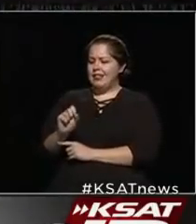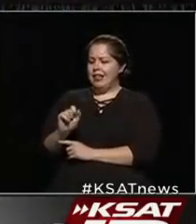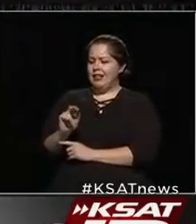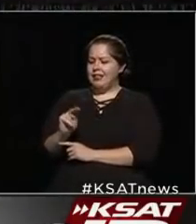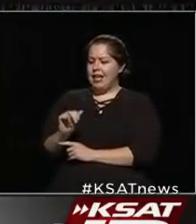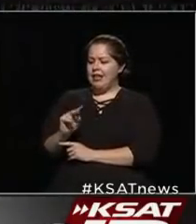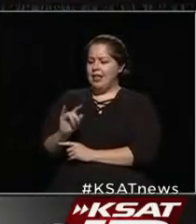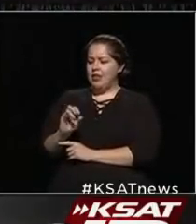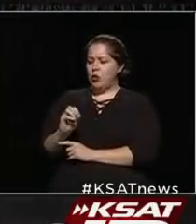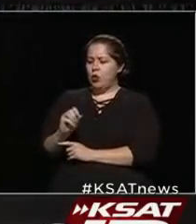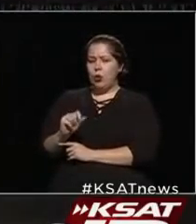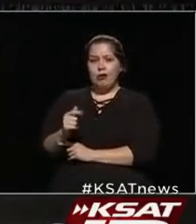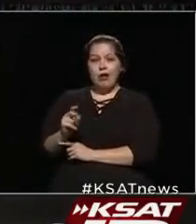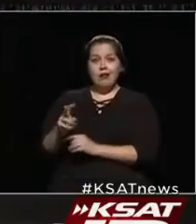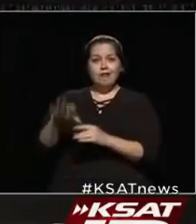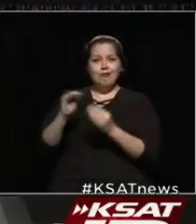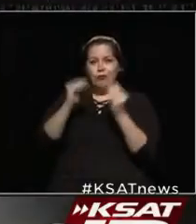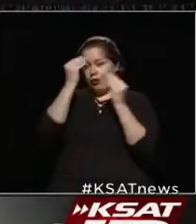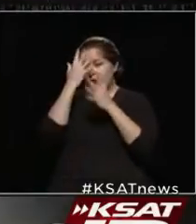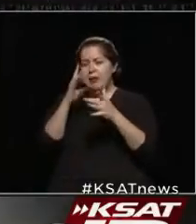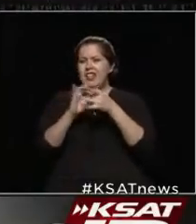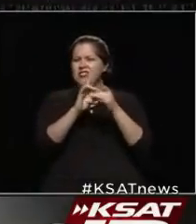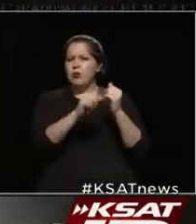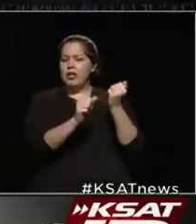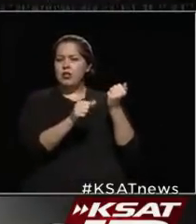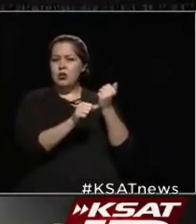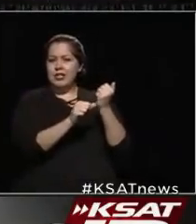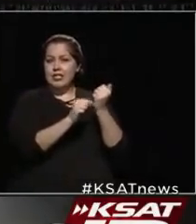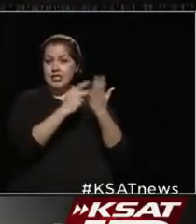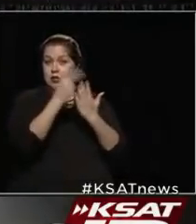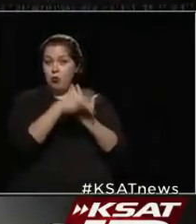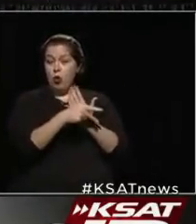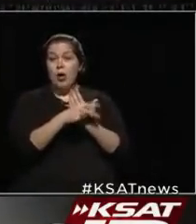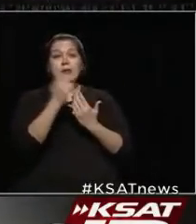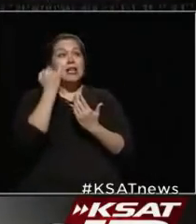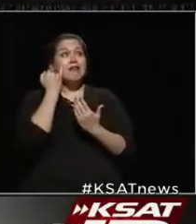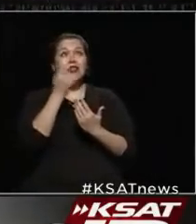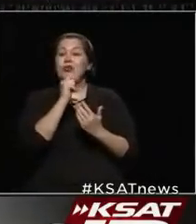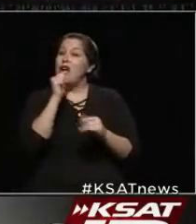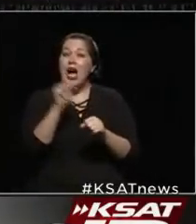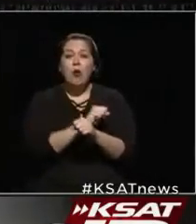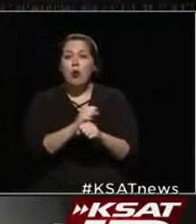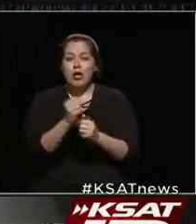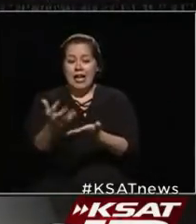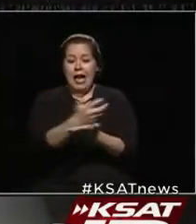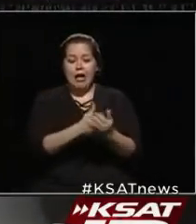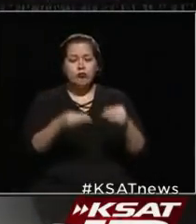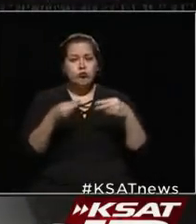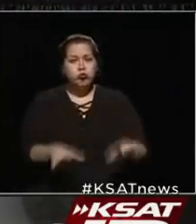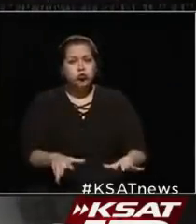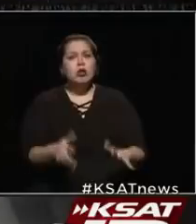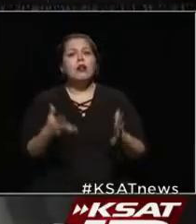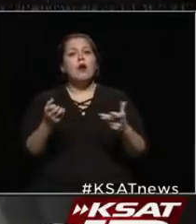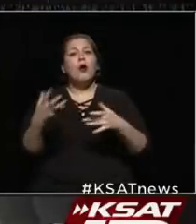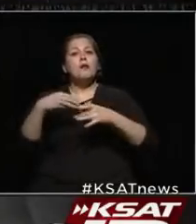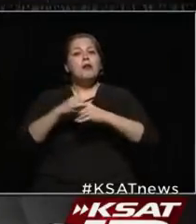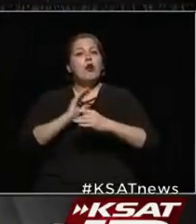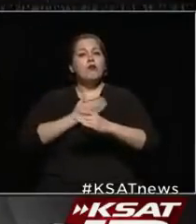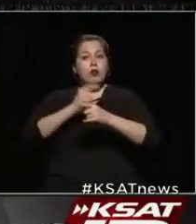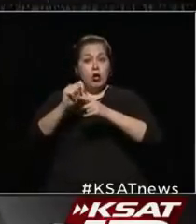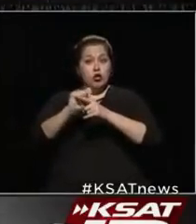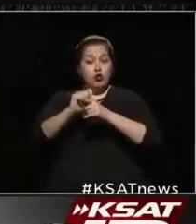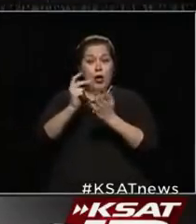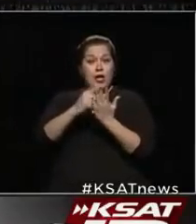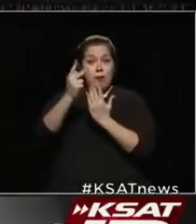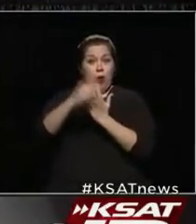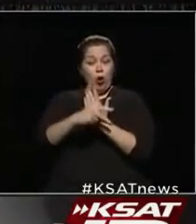.gov to find more information about those assistance programs. If you are out of a job, have lost income, and would like to be part of our training